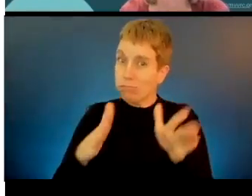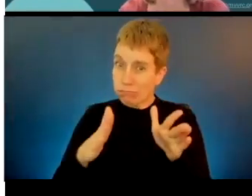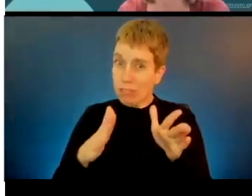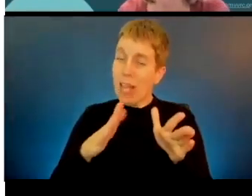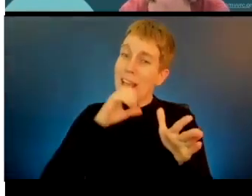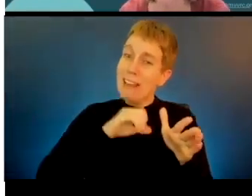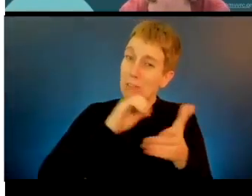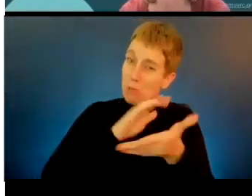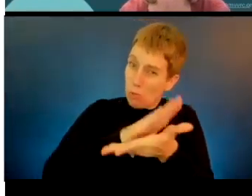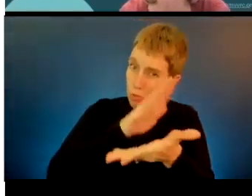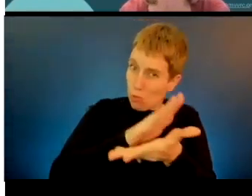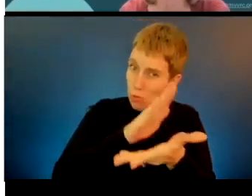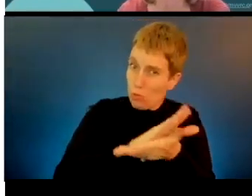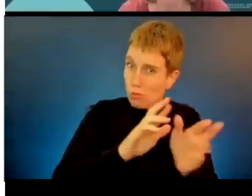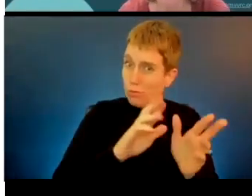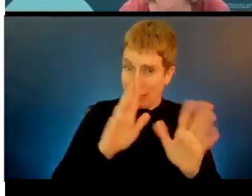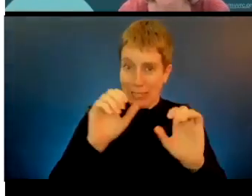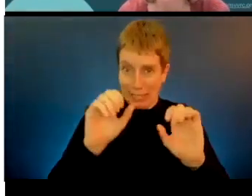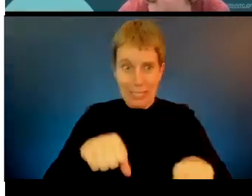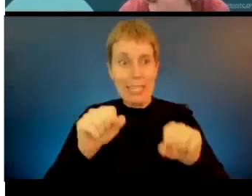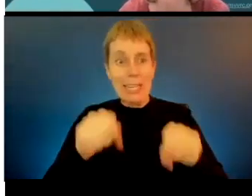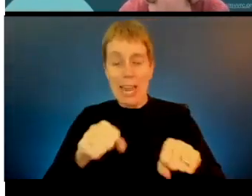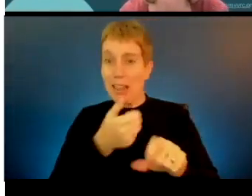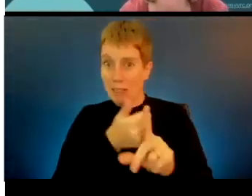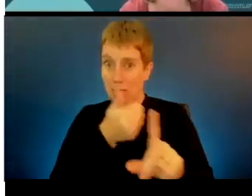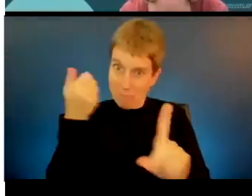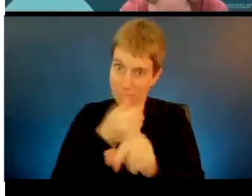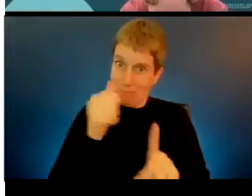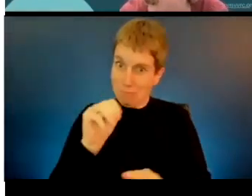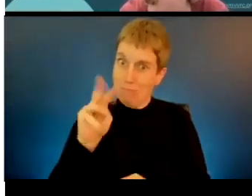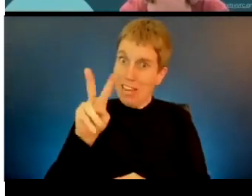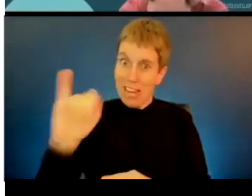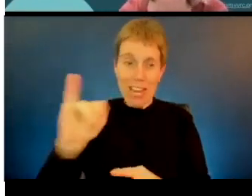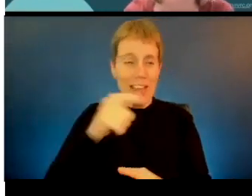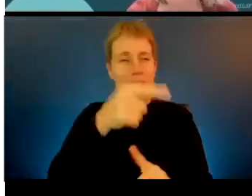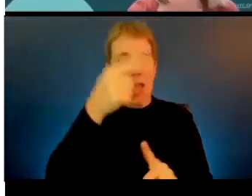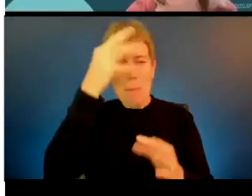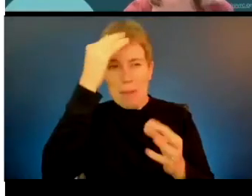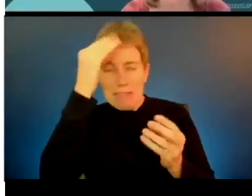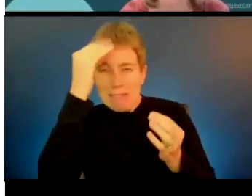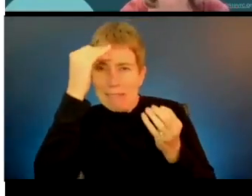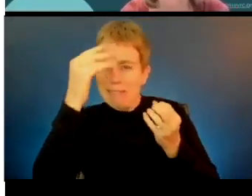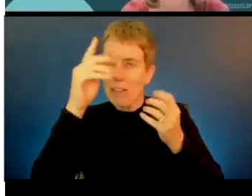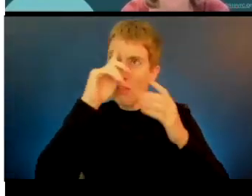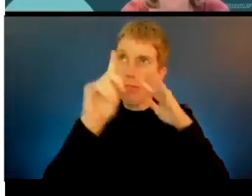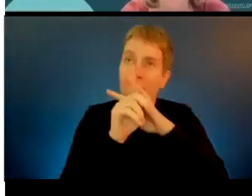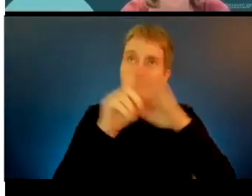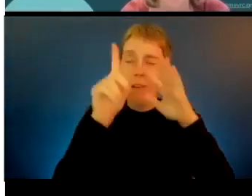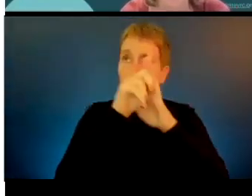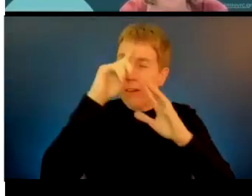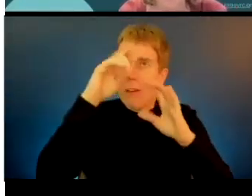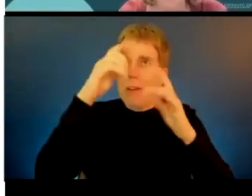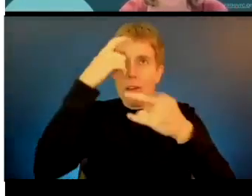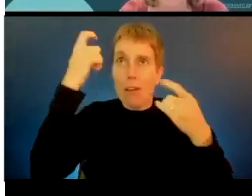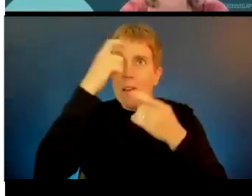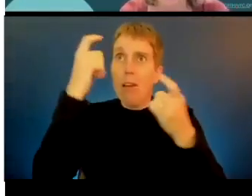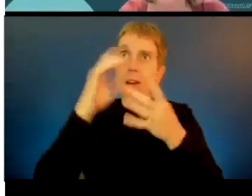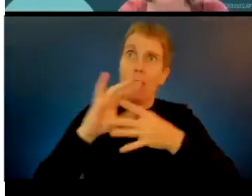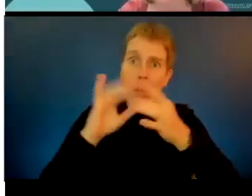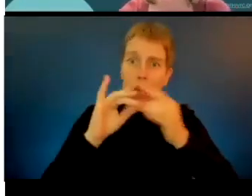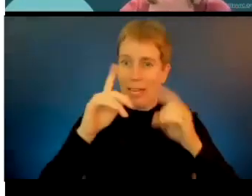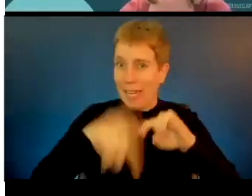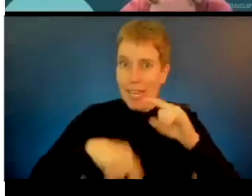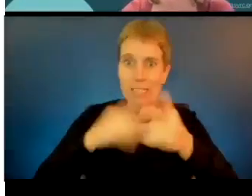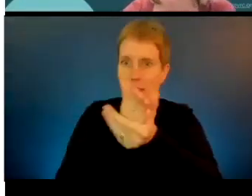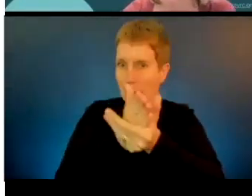talk about more intrusive thoughts where they can't stop thinking about what happened. They may, again, become more withdrawn or aggressive.